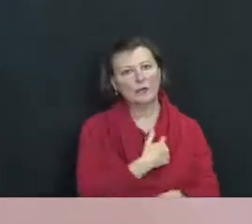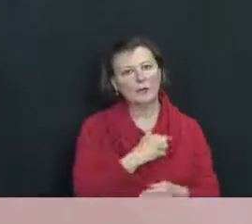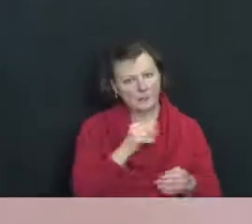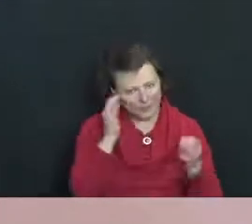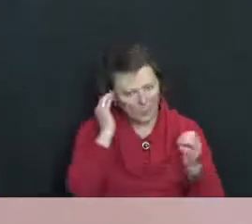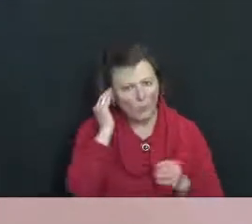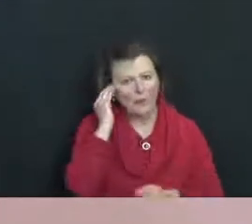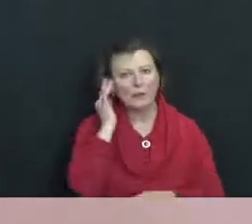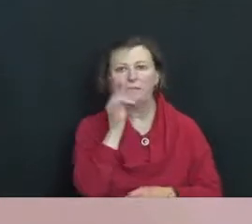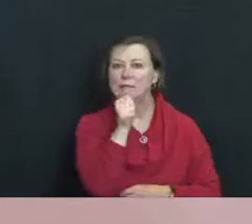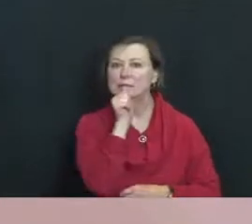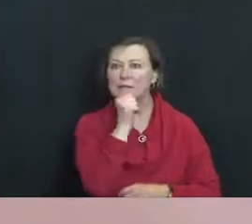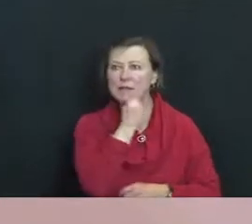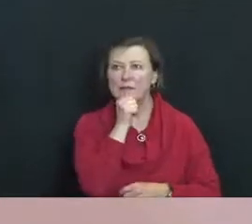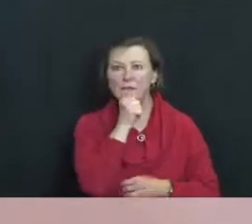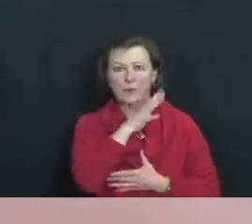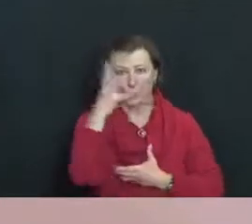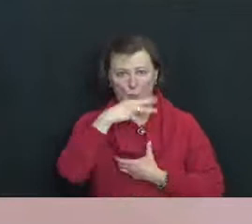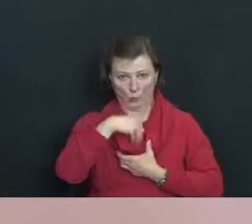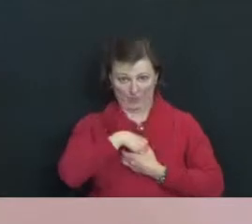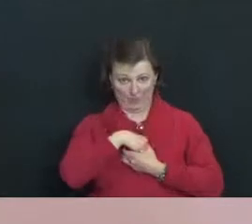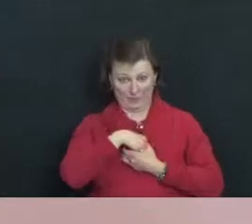suffering within us.